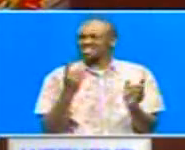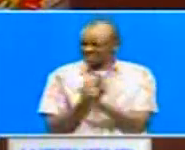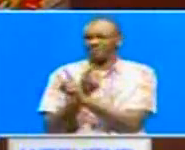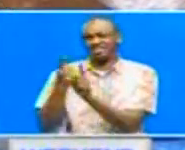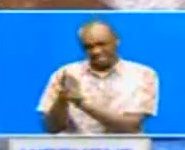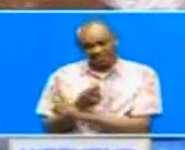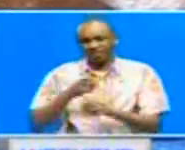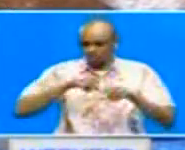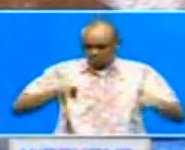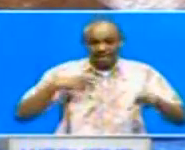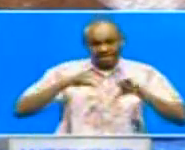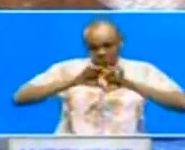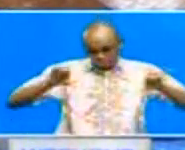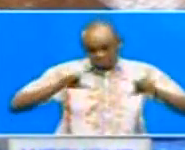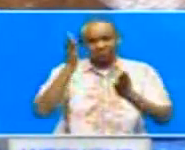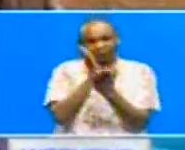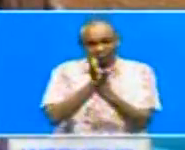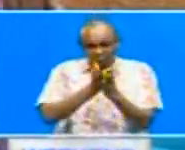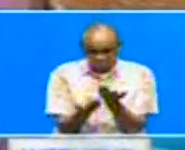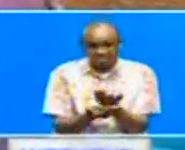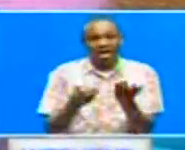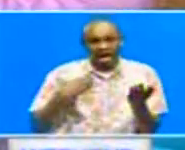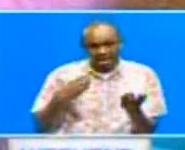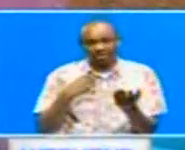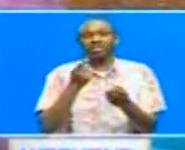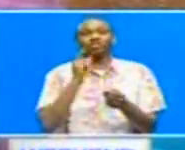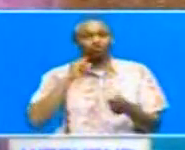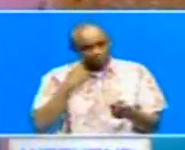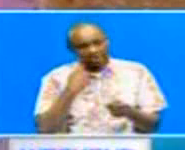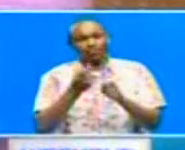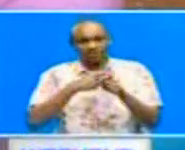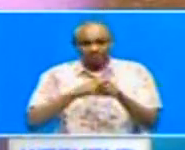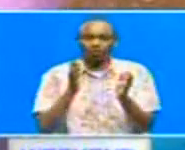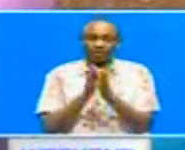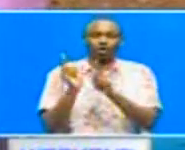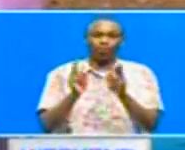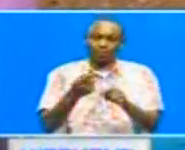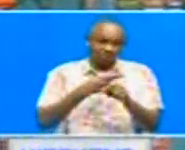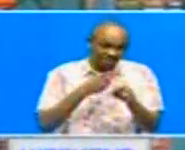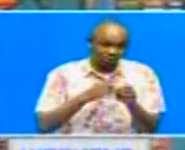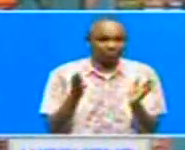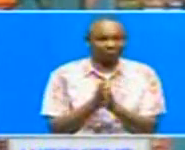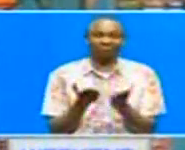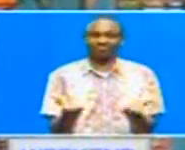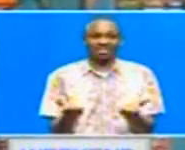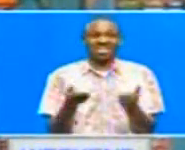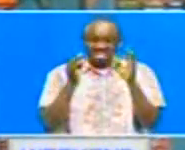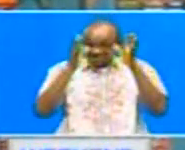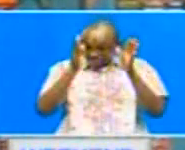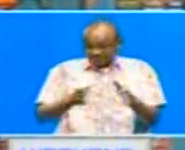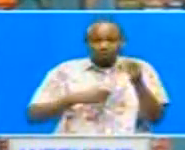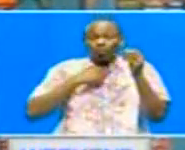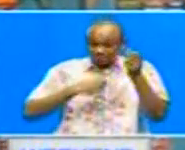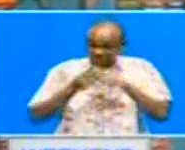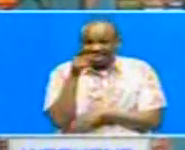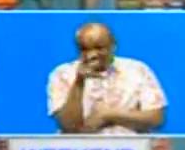and roots and tubers such as Irish potatoes, sweet potatoes, and cassava. Whoever will sell these